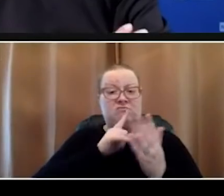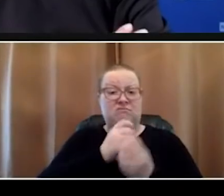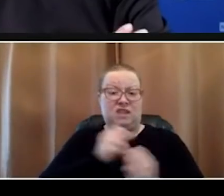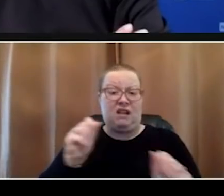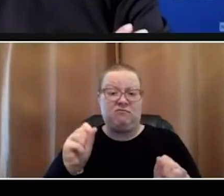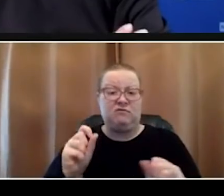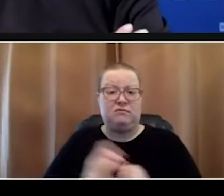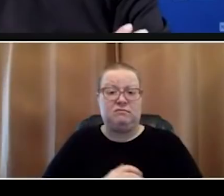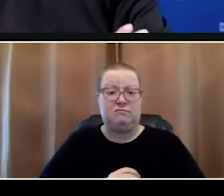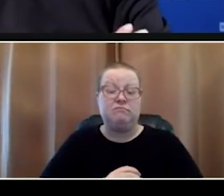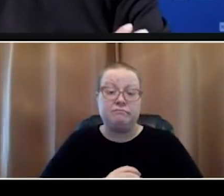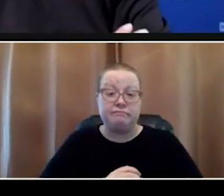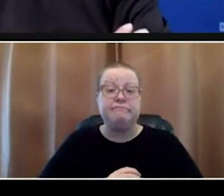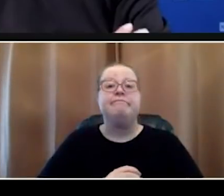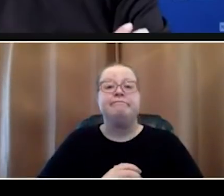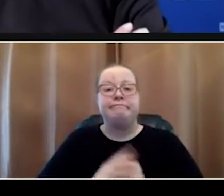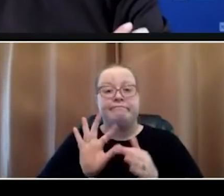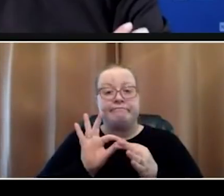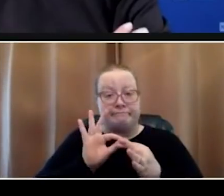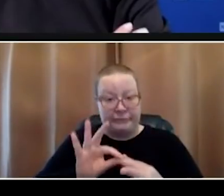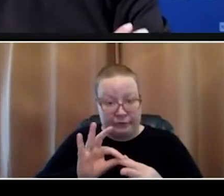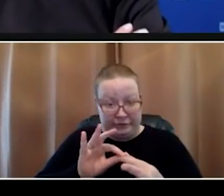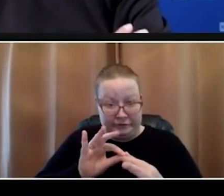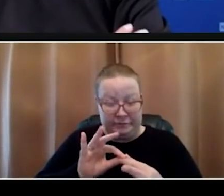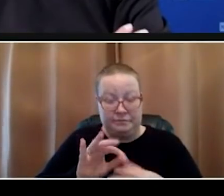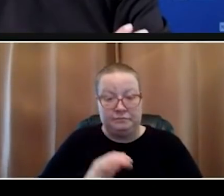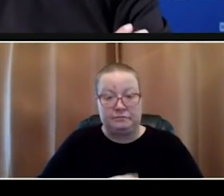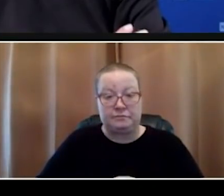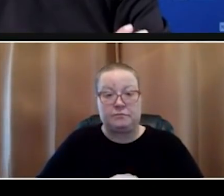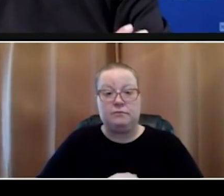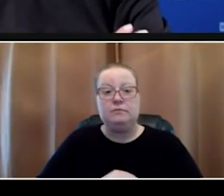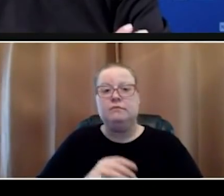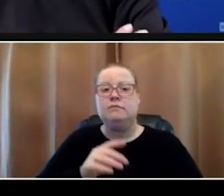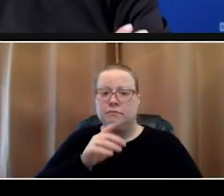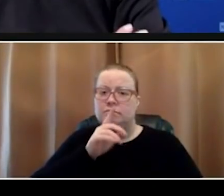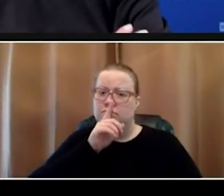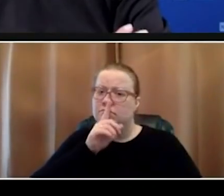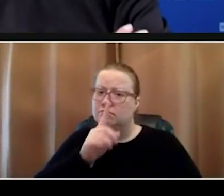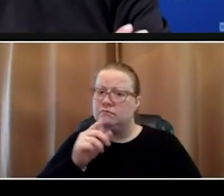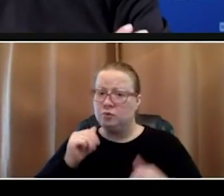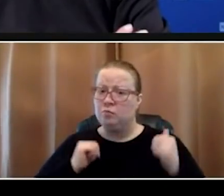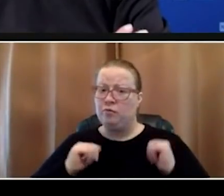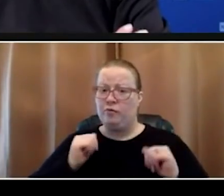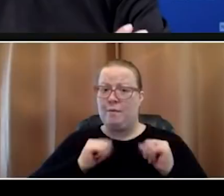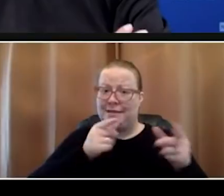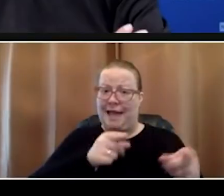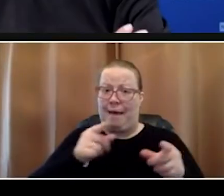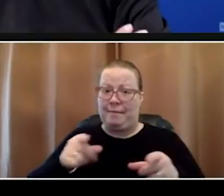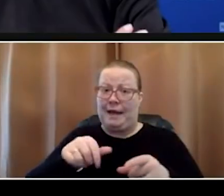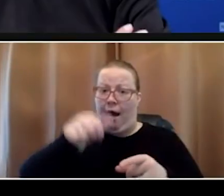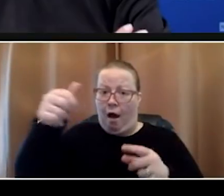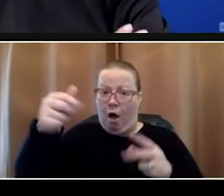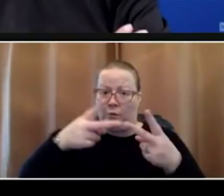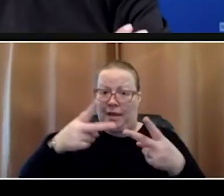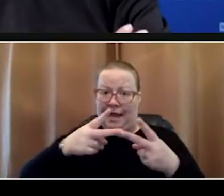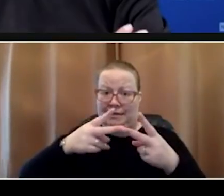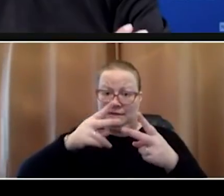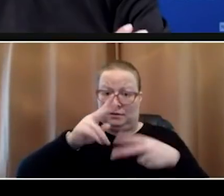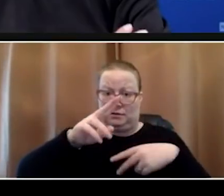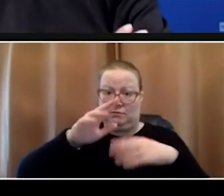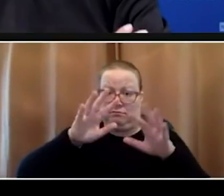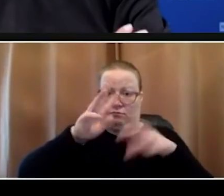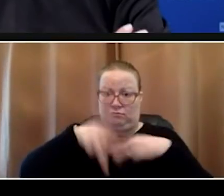So related to that, Dr. Fauci, there are performances happening in other places in the world. Of course, they